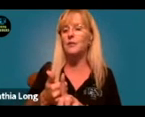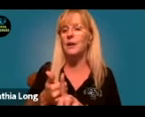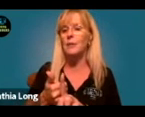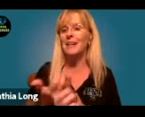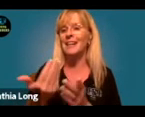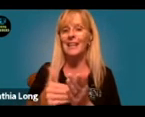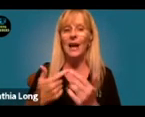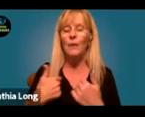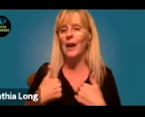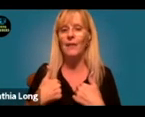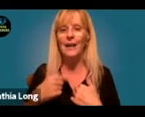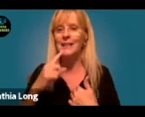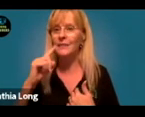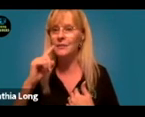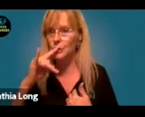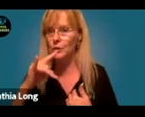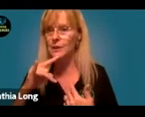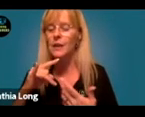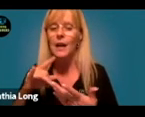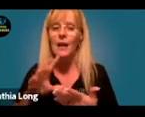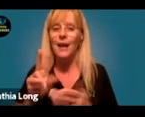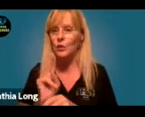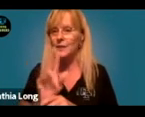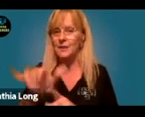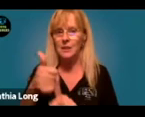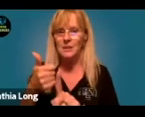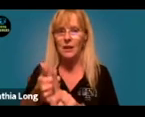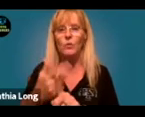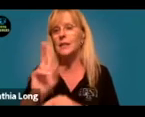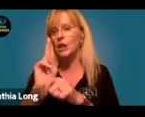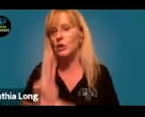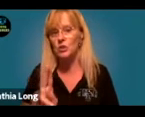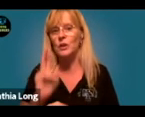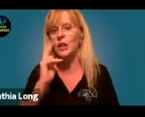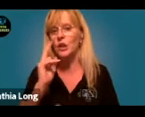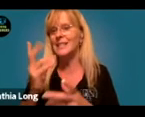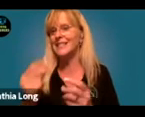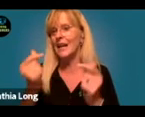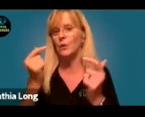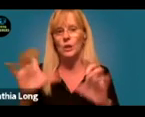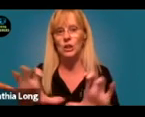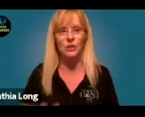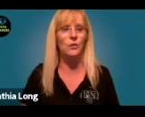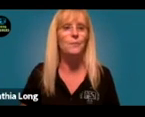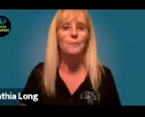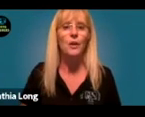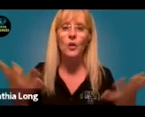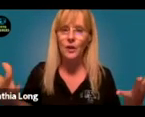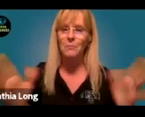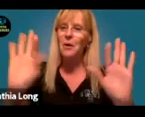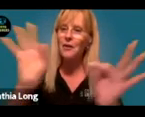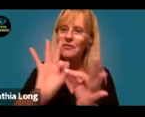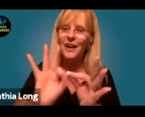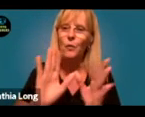herself. And again, we have like deaf students that use this themselves. Once they get used to it, they know exactly what to do.